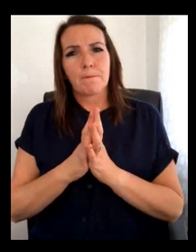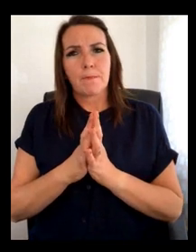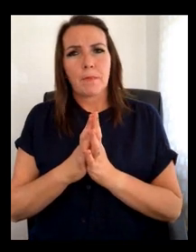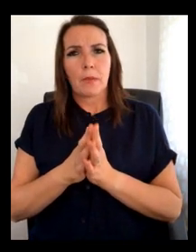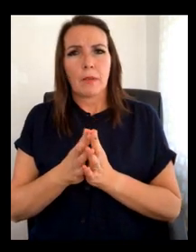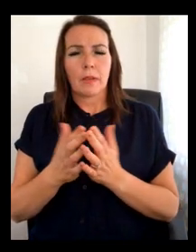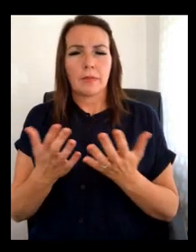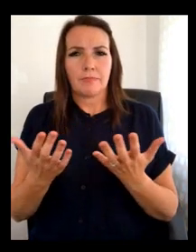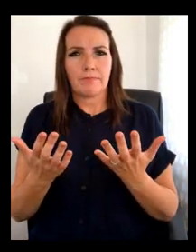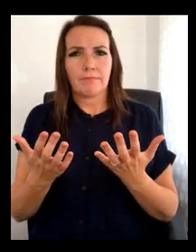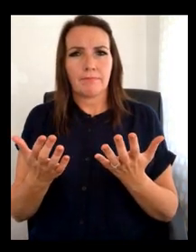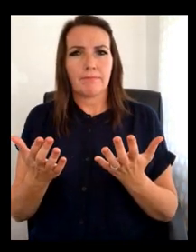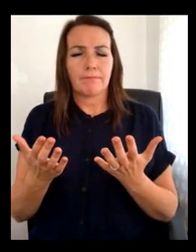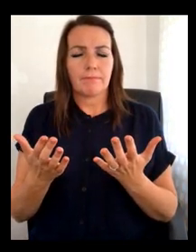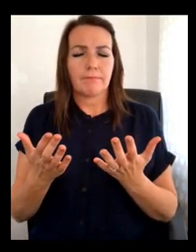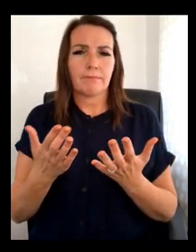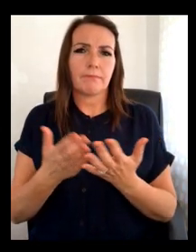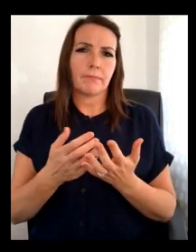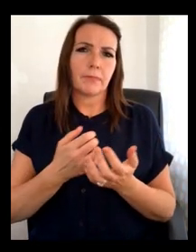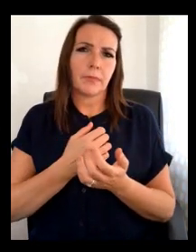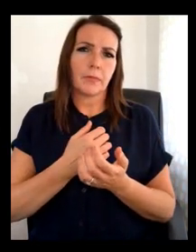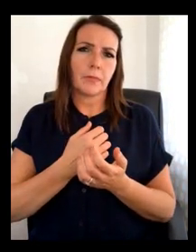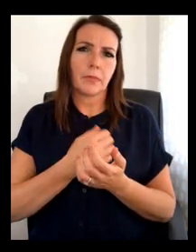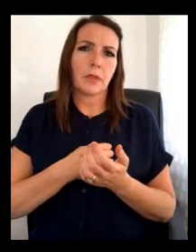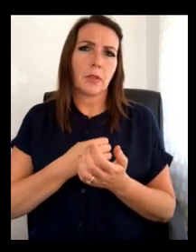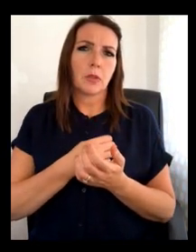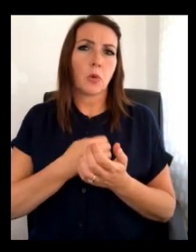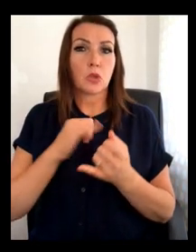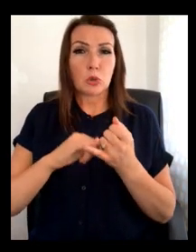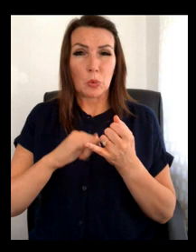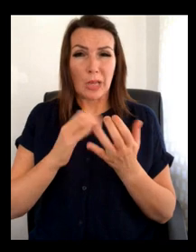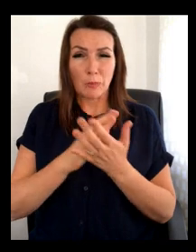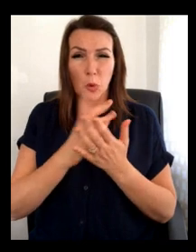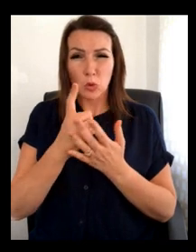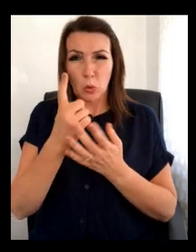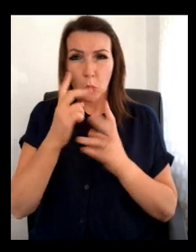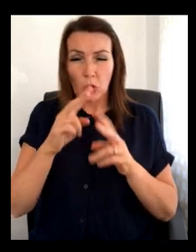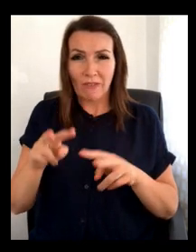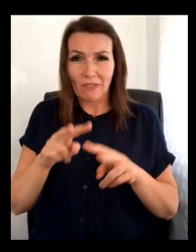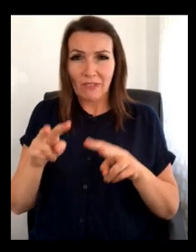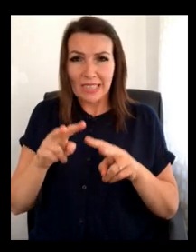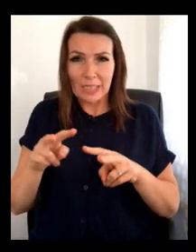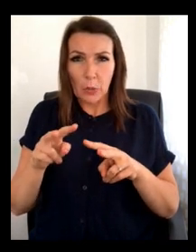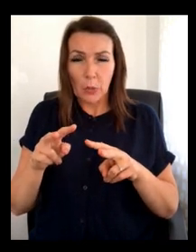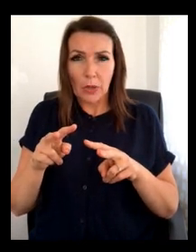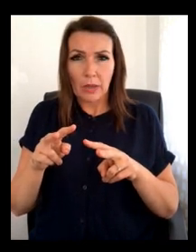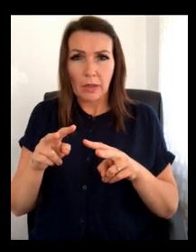first of all, I'm sorry, Stuart, I don't know if you're in charge of the video mixing, but could I ask you for me to like stay in the